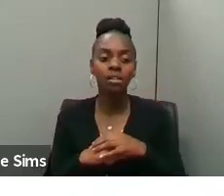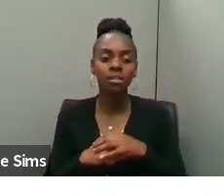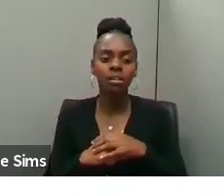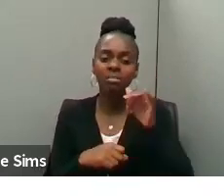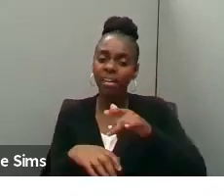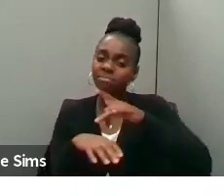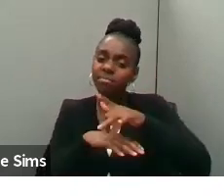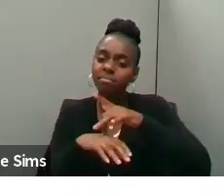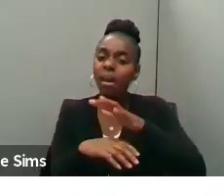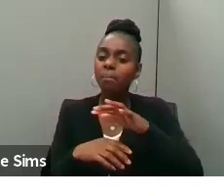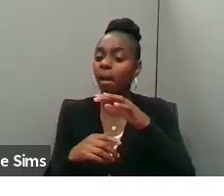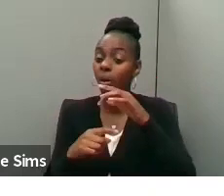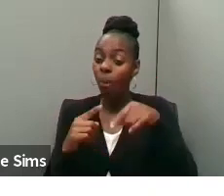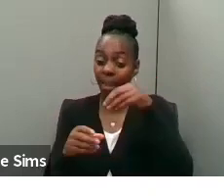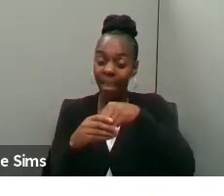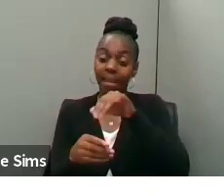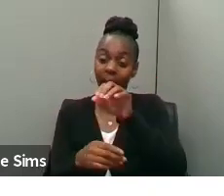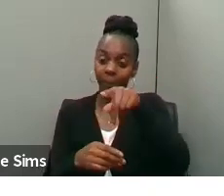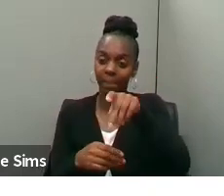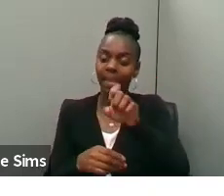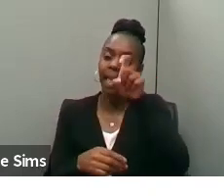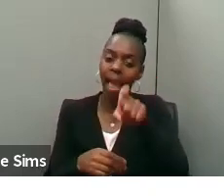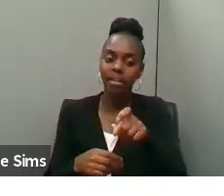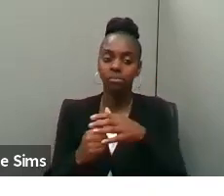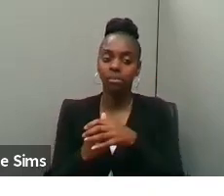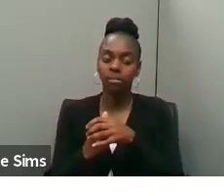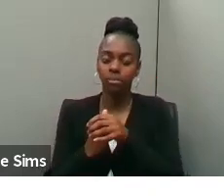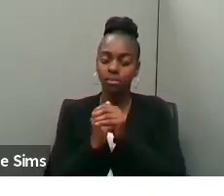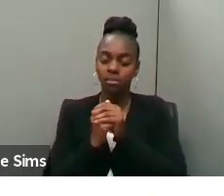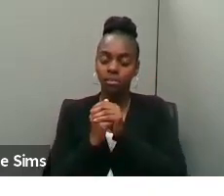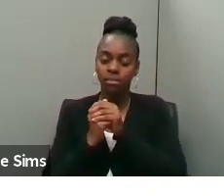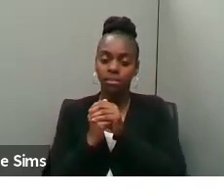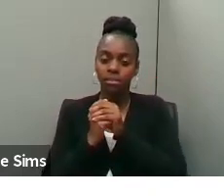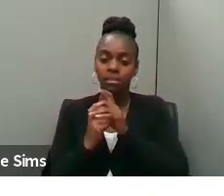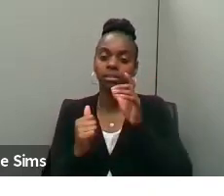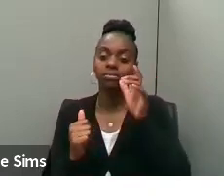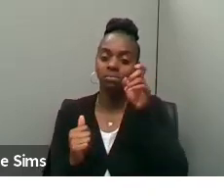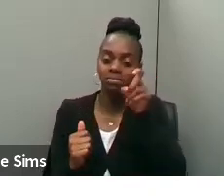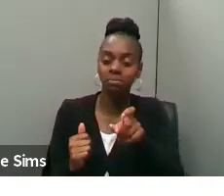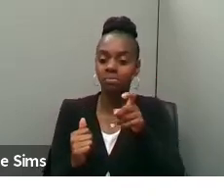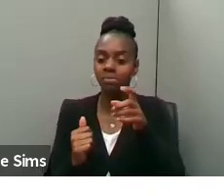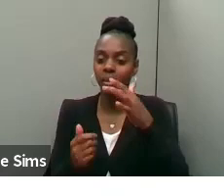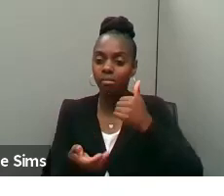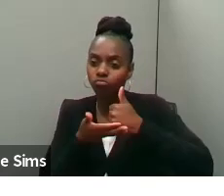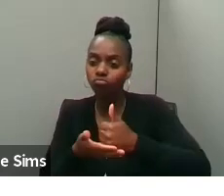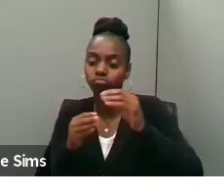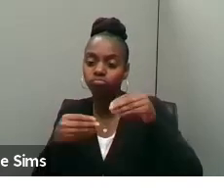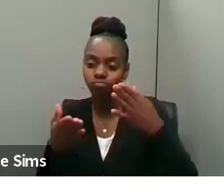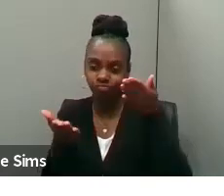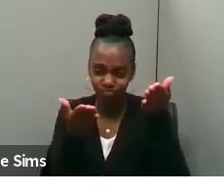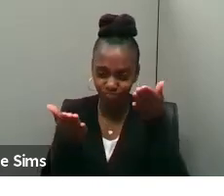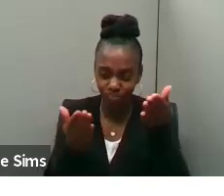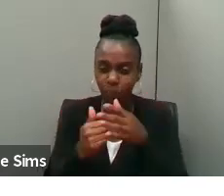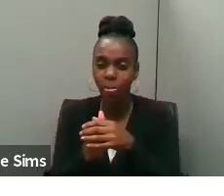ensure progress in the IPE, and it must be commensurate to DOR services. So just to talk a little bit more about